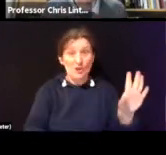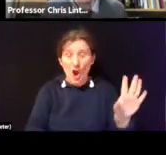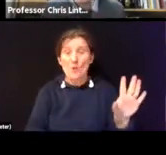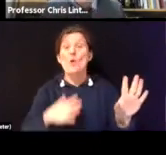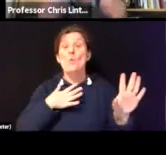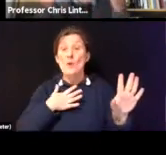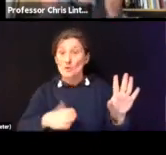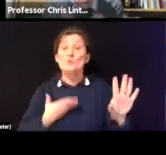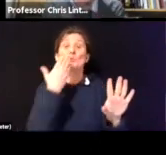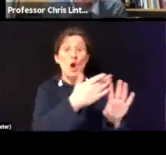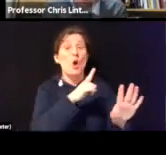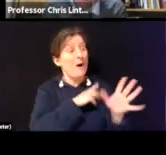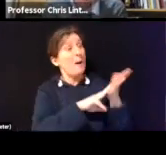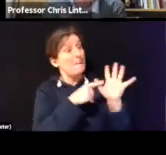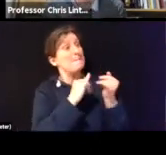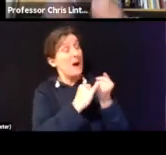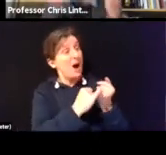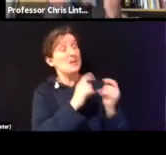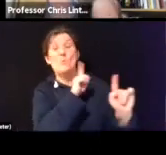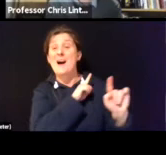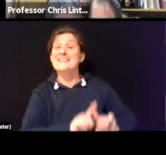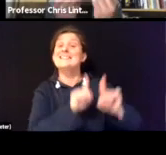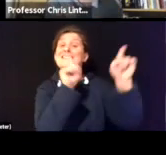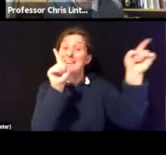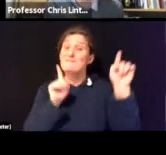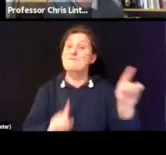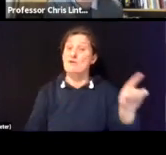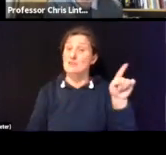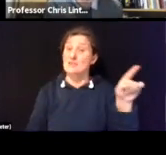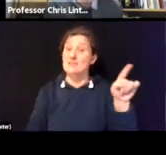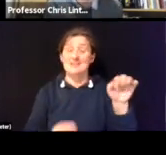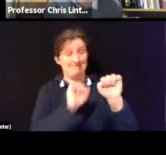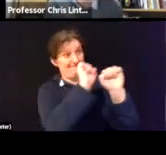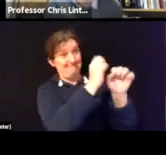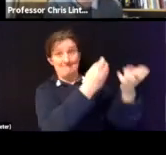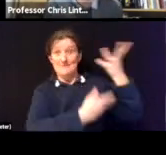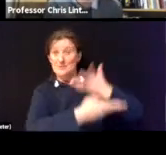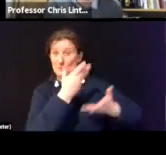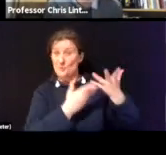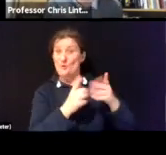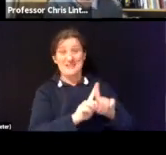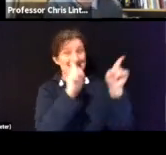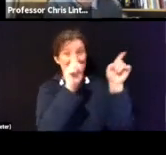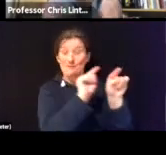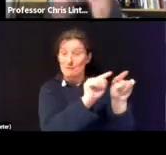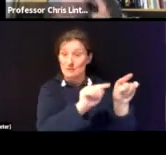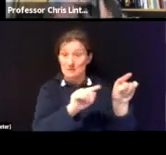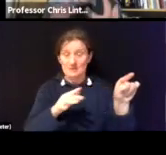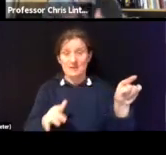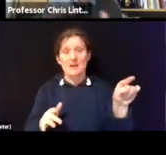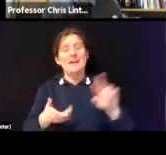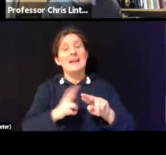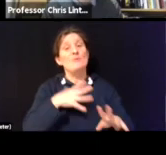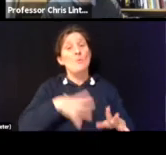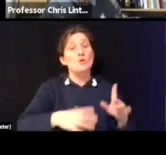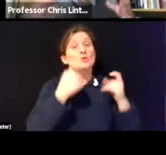it's Mars-like, because it's different, because it has a different story to tell us than the Earth does. And if we want